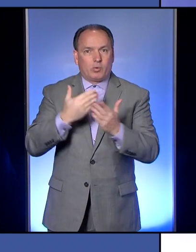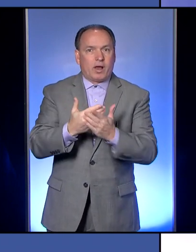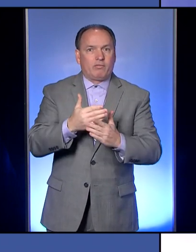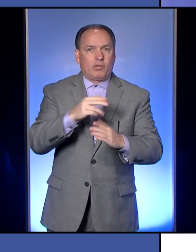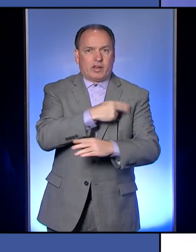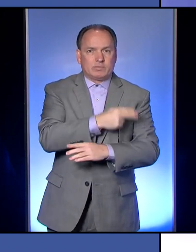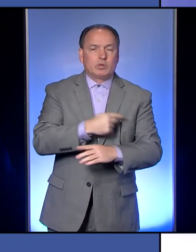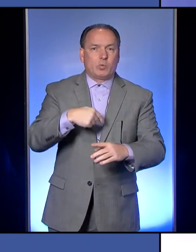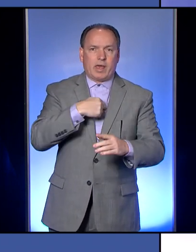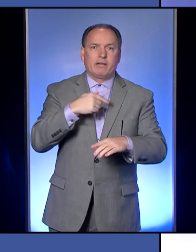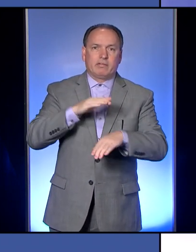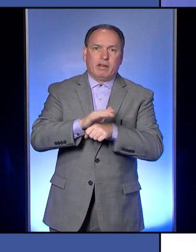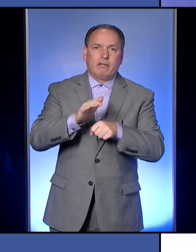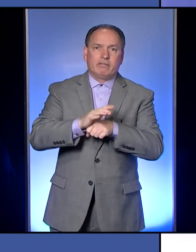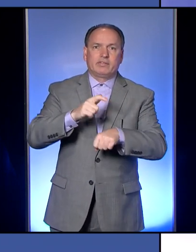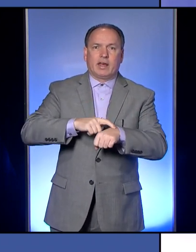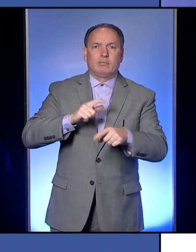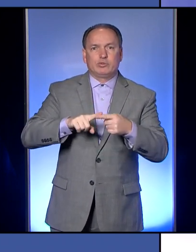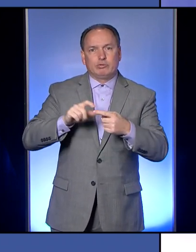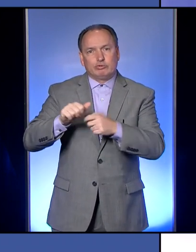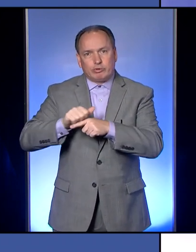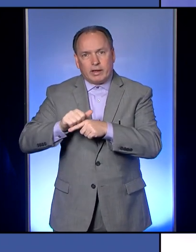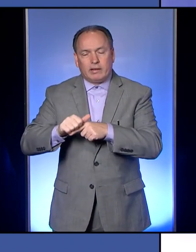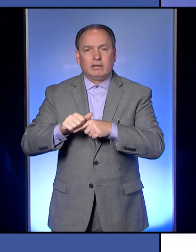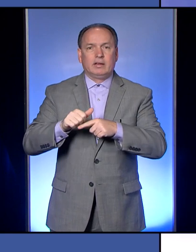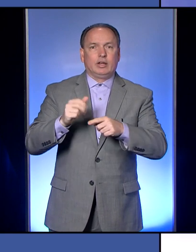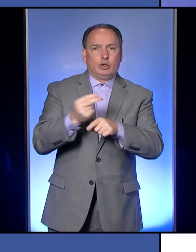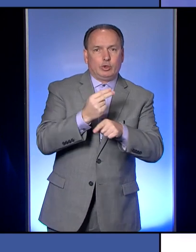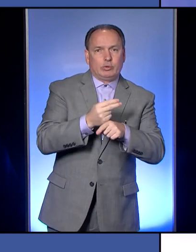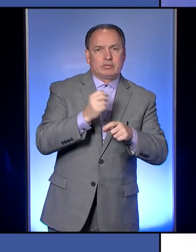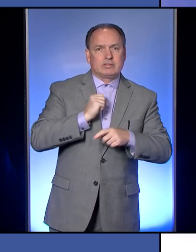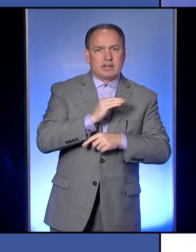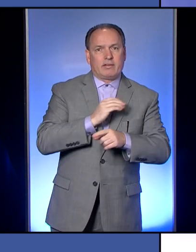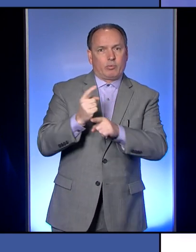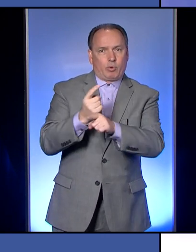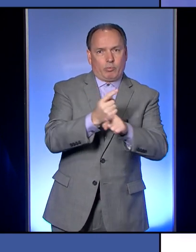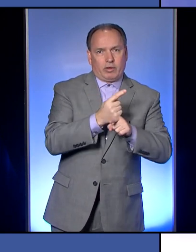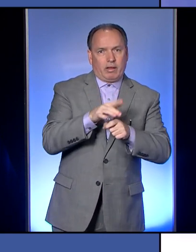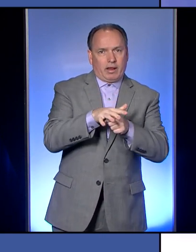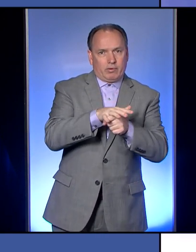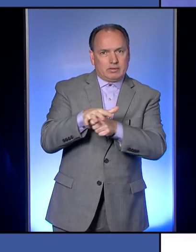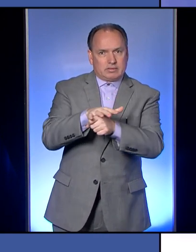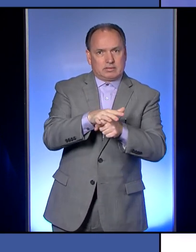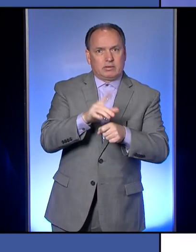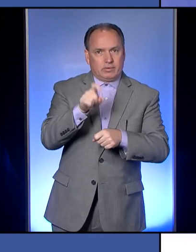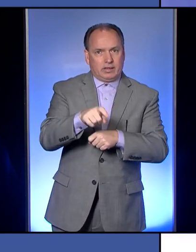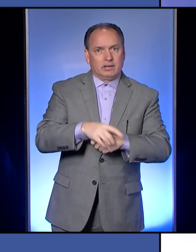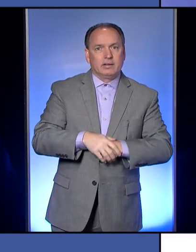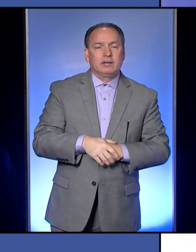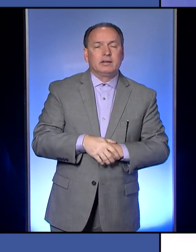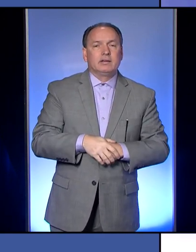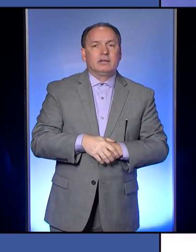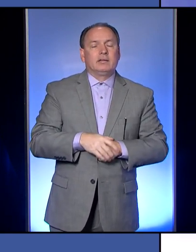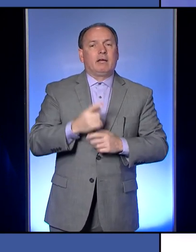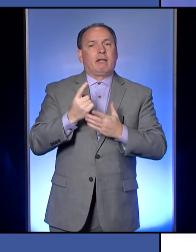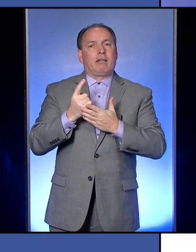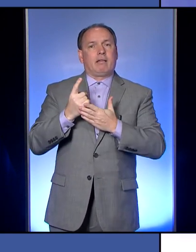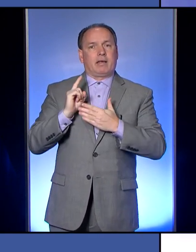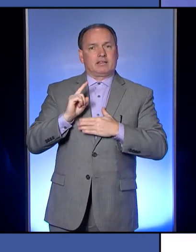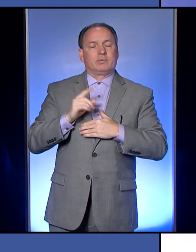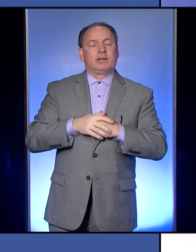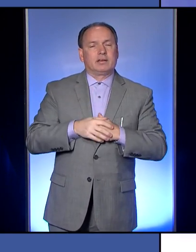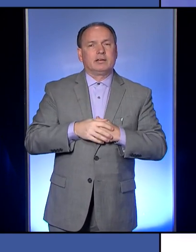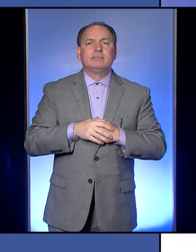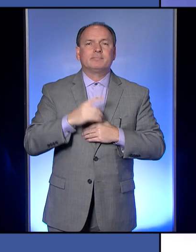us time to redeploy, retrain, and really augment our staff into areas we think we'll need it. Last week,